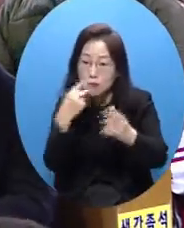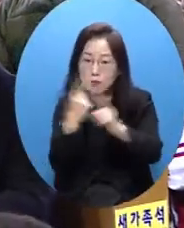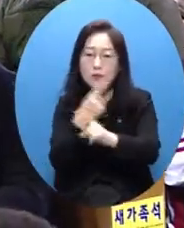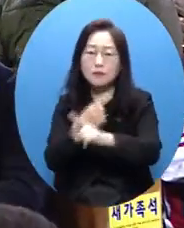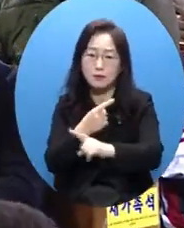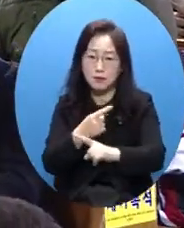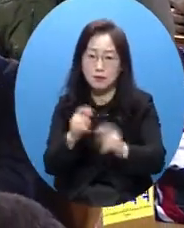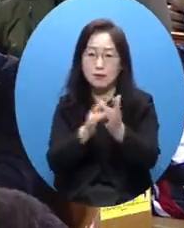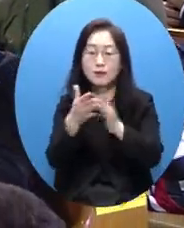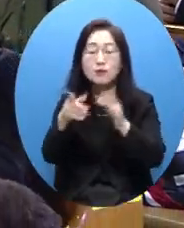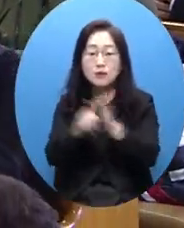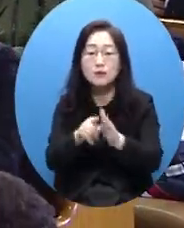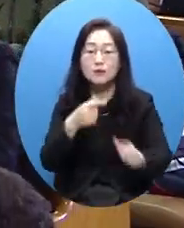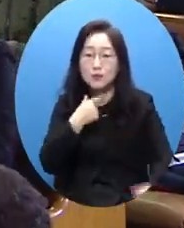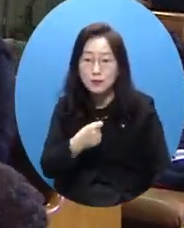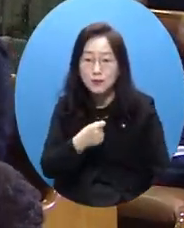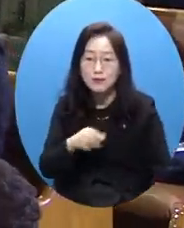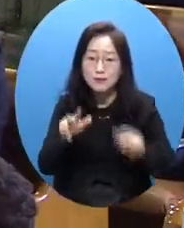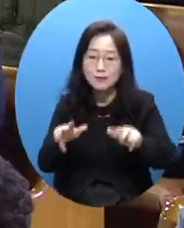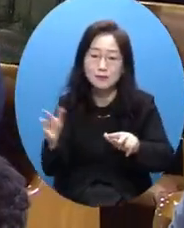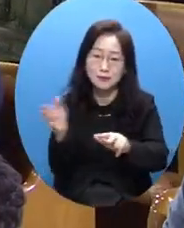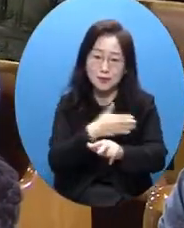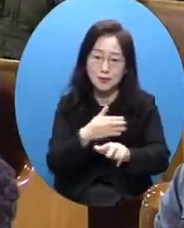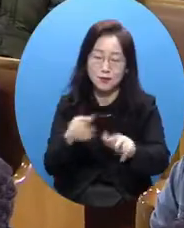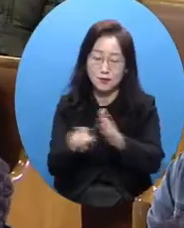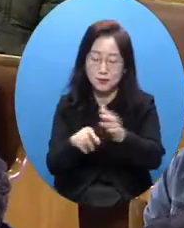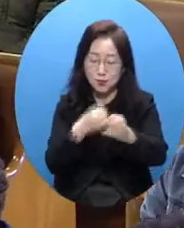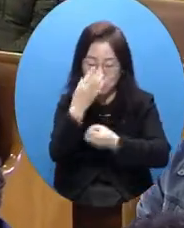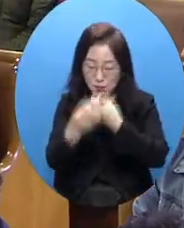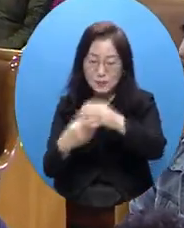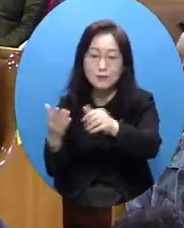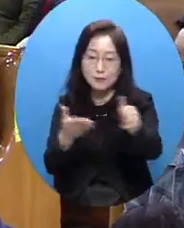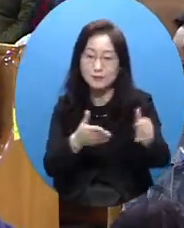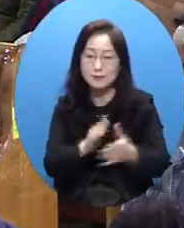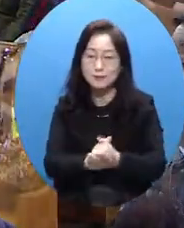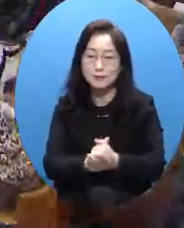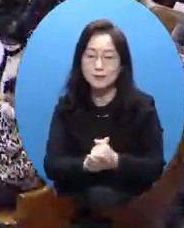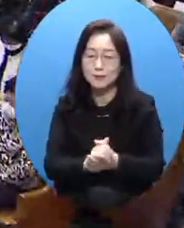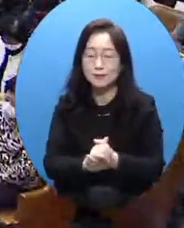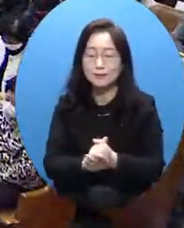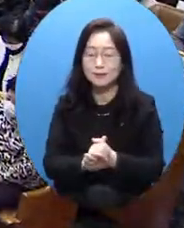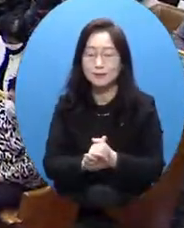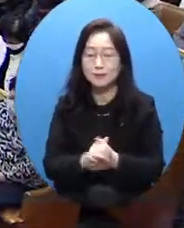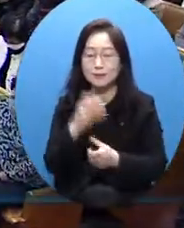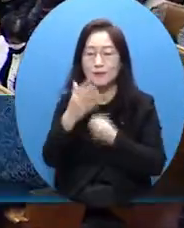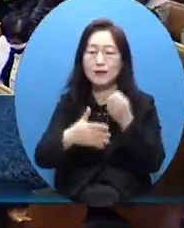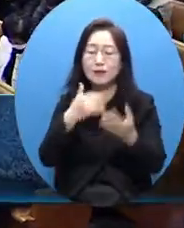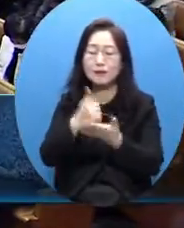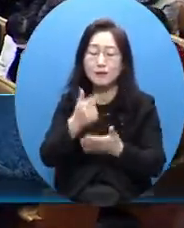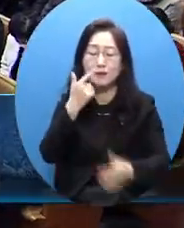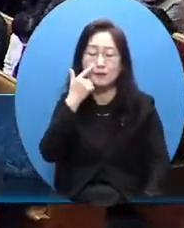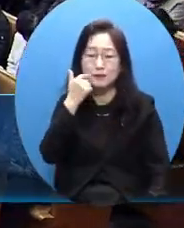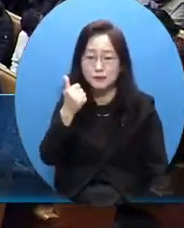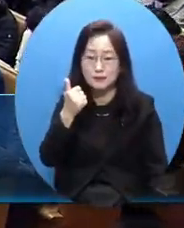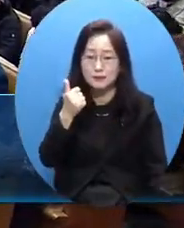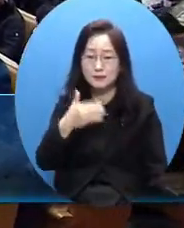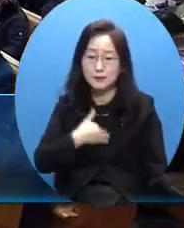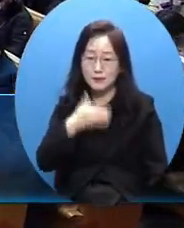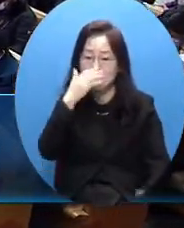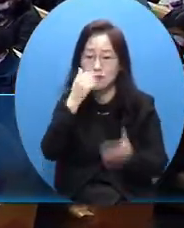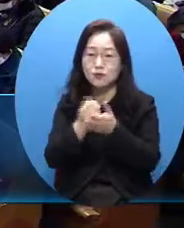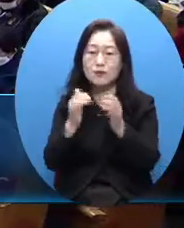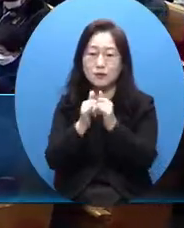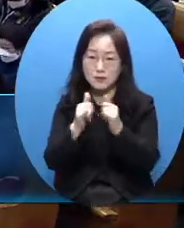changed make a decision today do not hesitate please just please pray after me this prayer will lead you to the Salvation